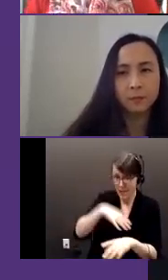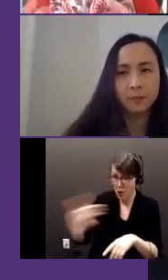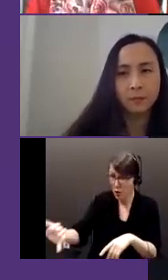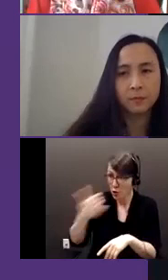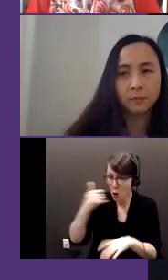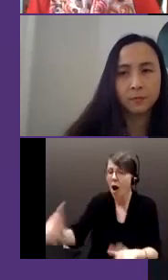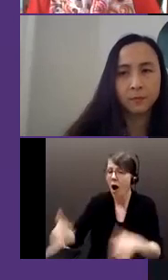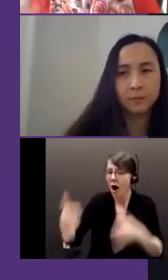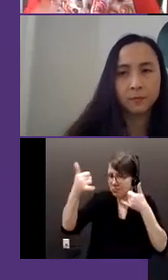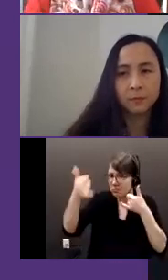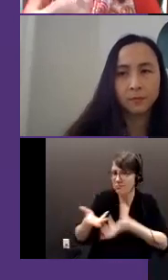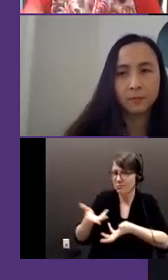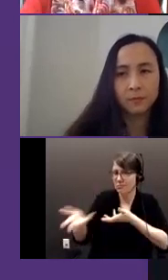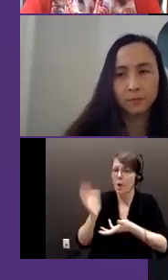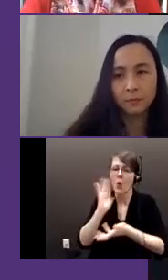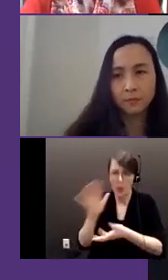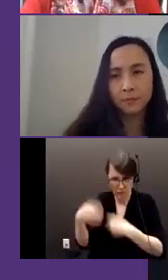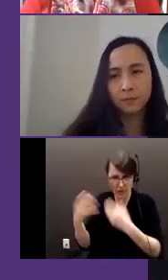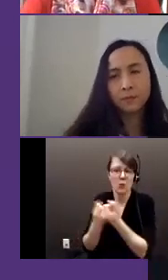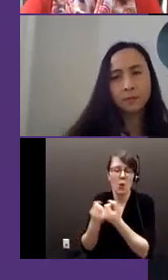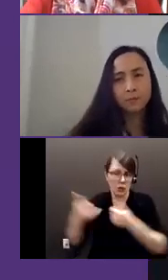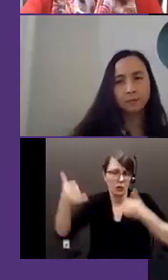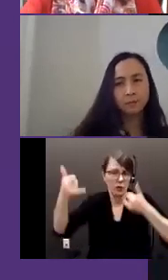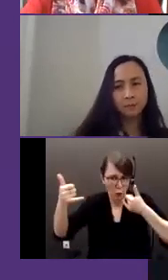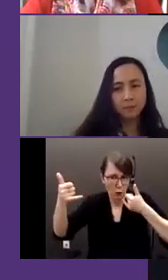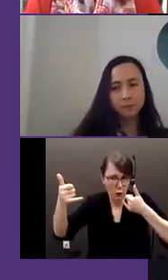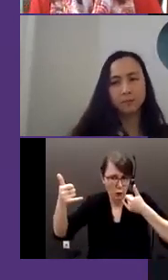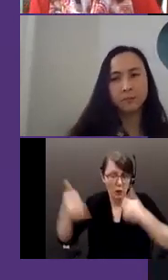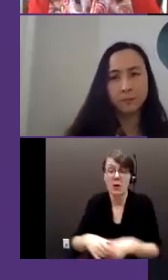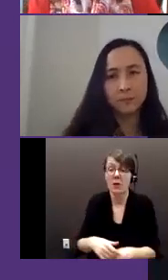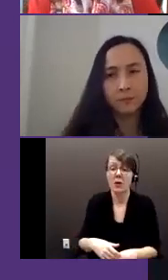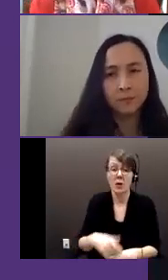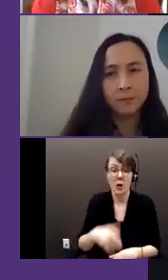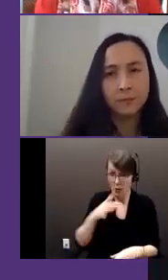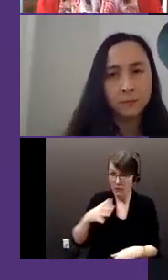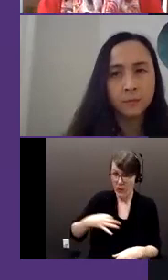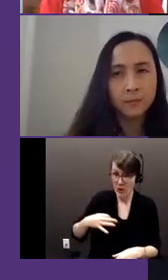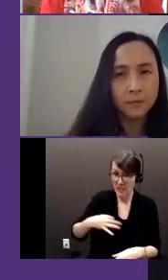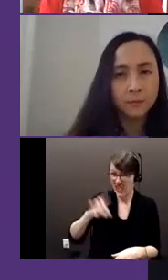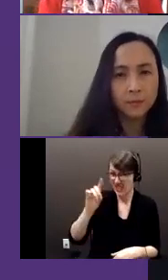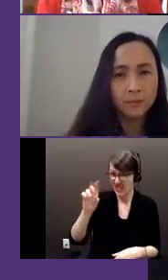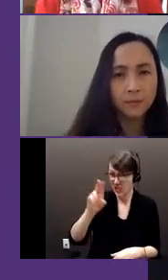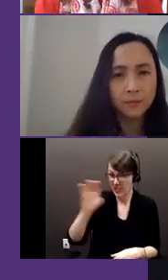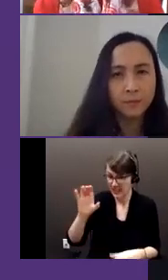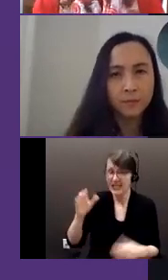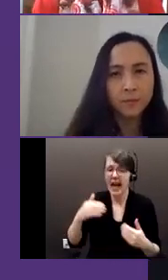our volunteers also have those numbers and that information that they would be able to share as